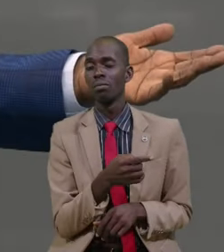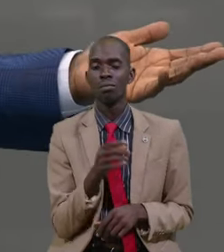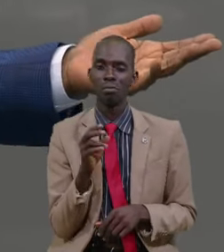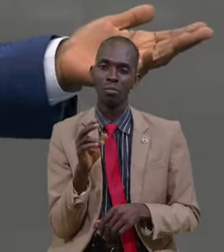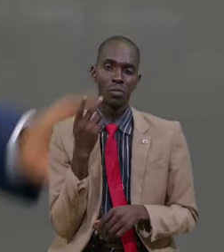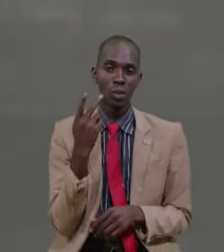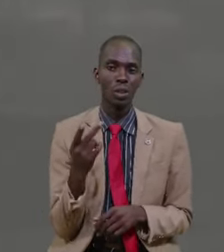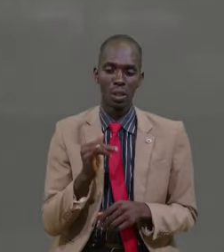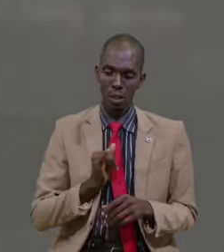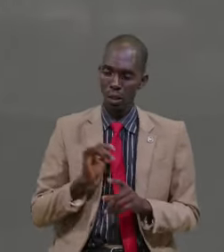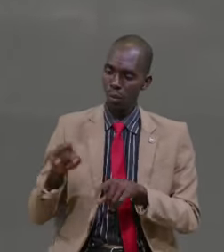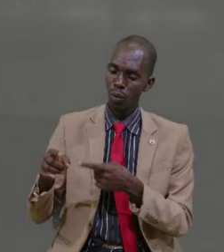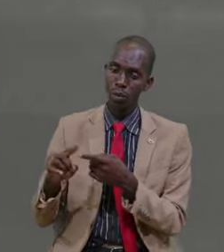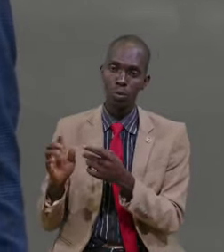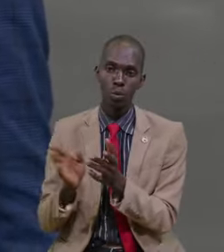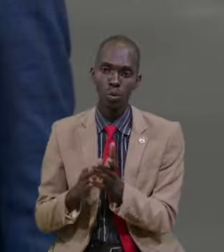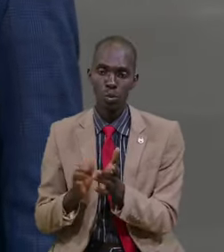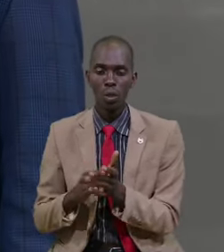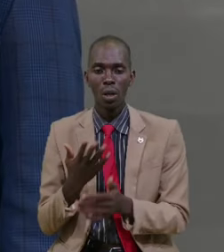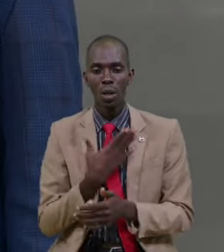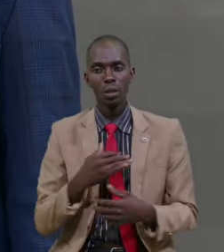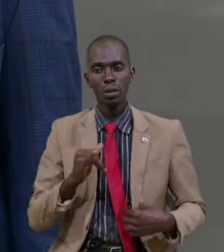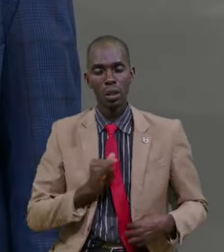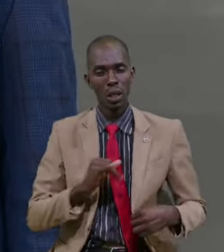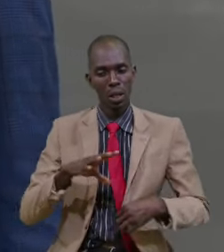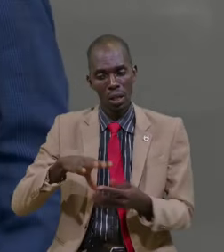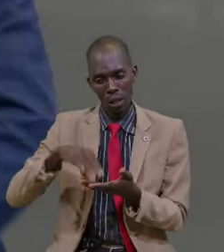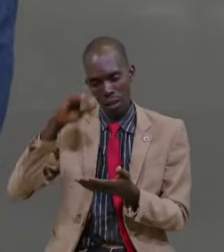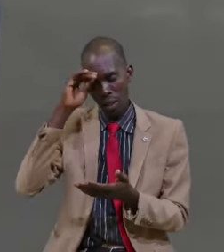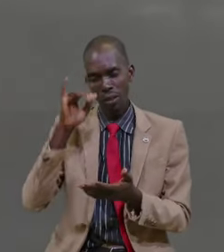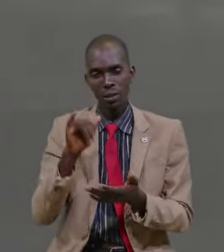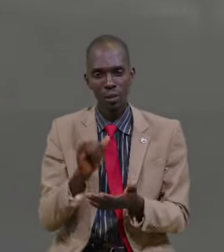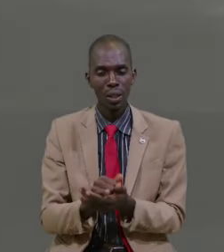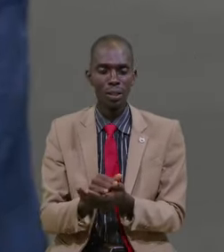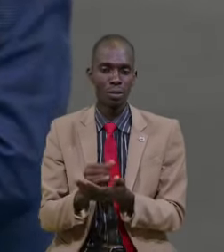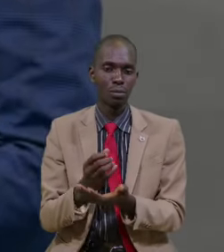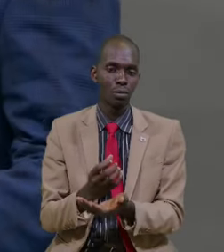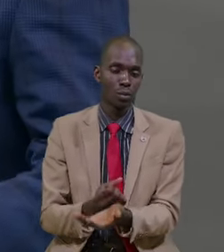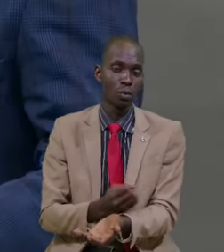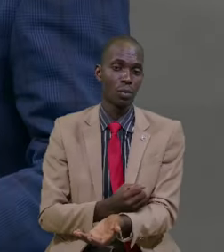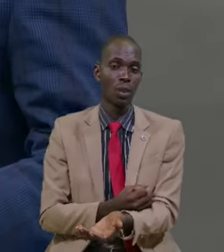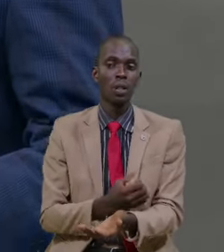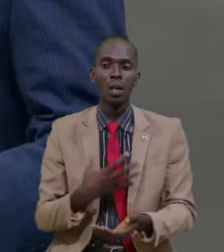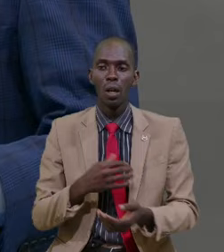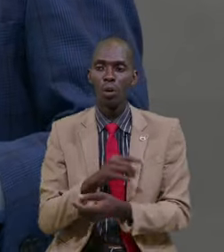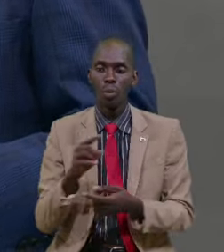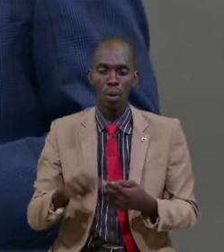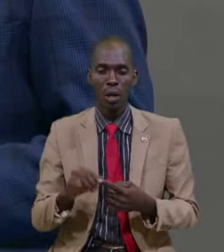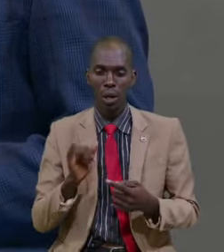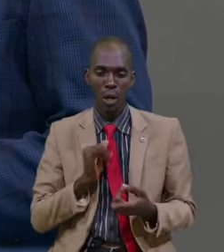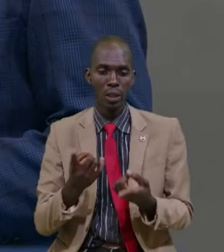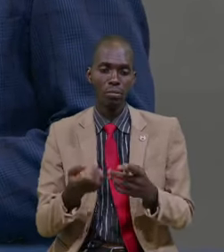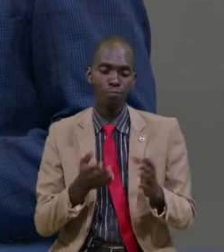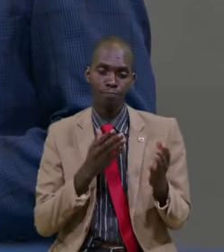to school and I learned that subject. And when I came out from school, I